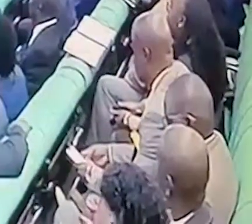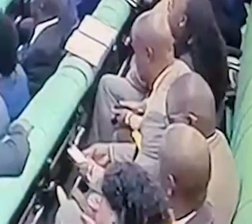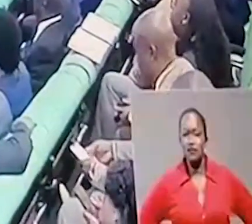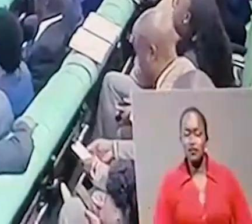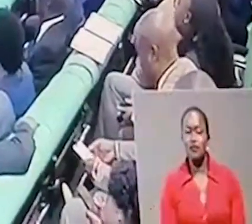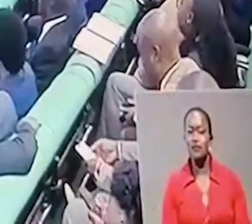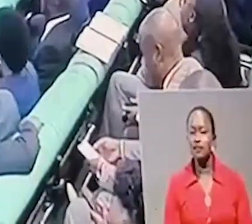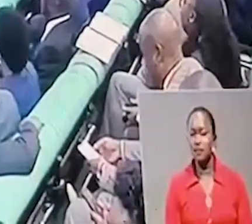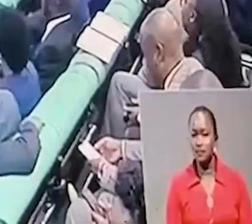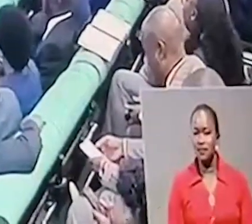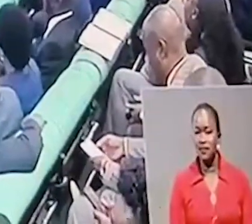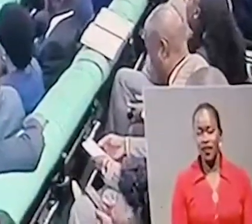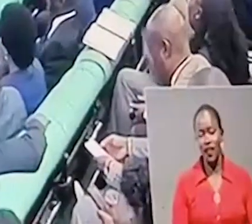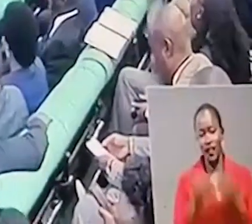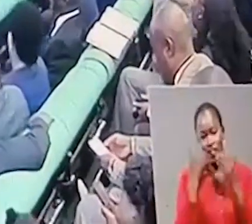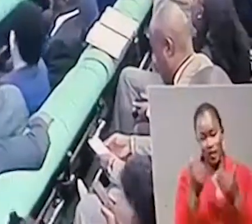Yeah. Yeah.